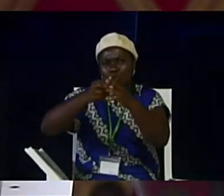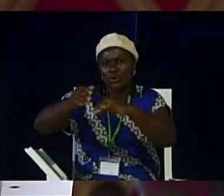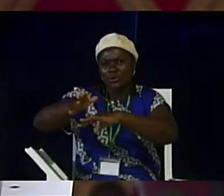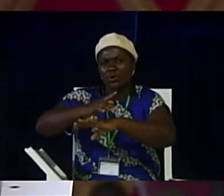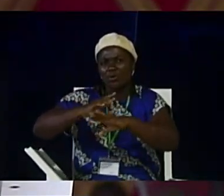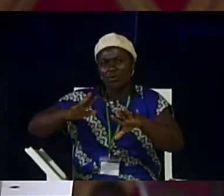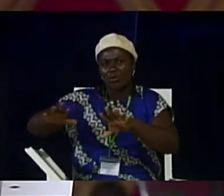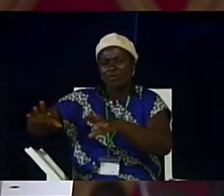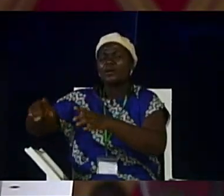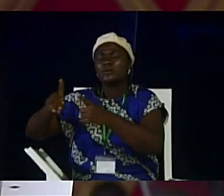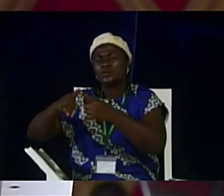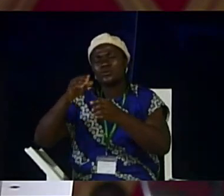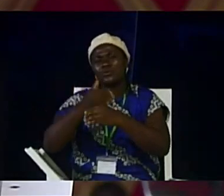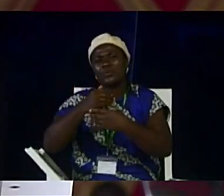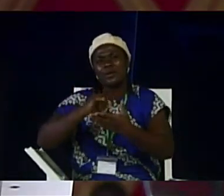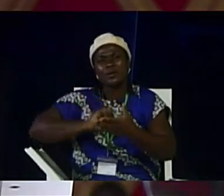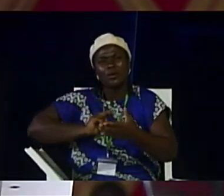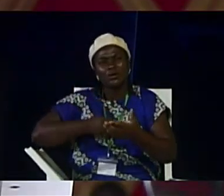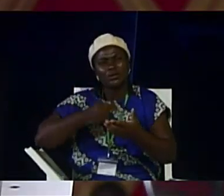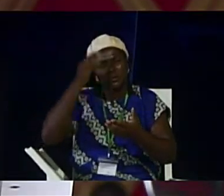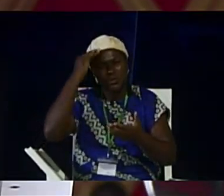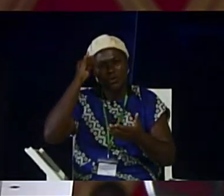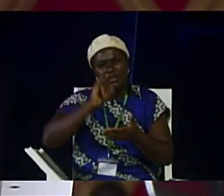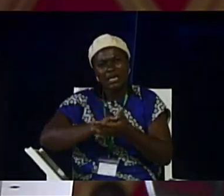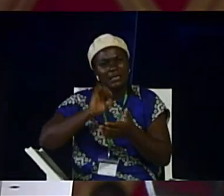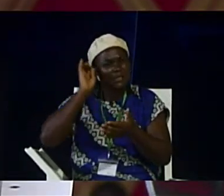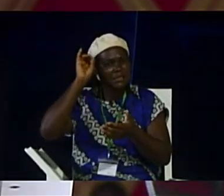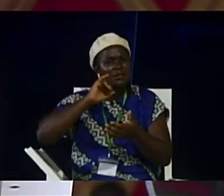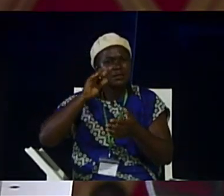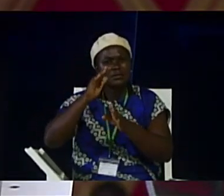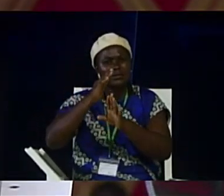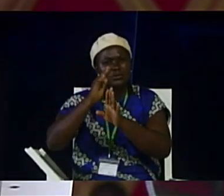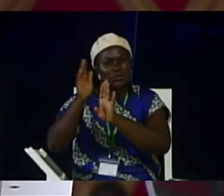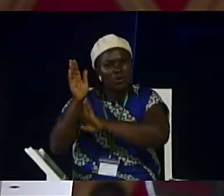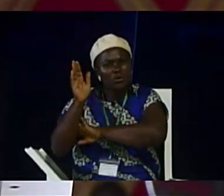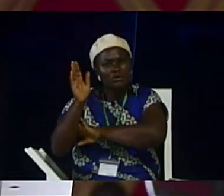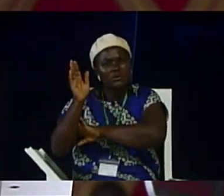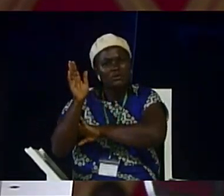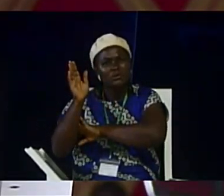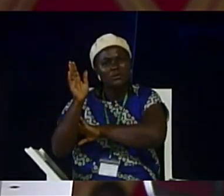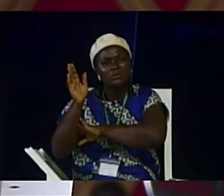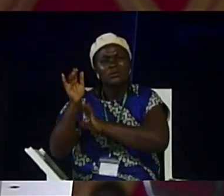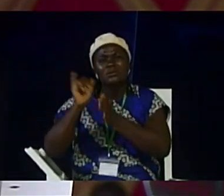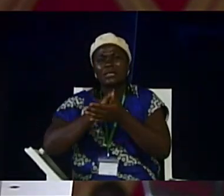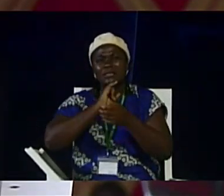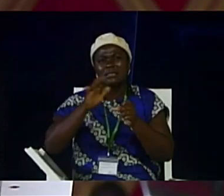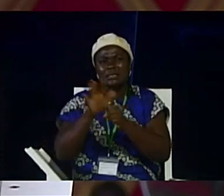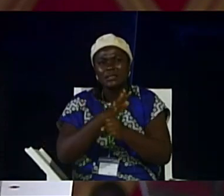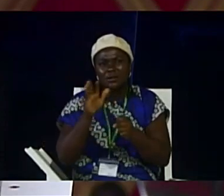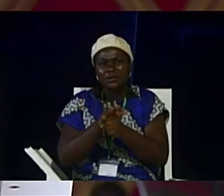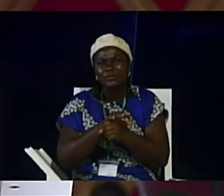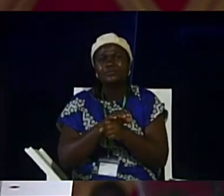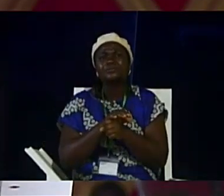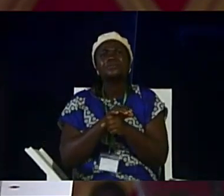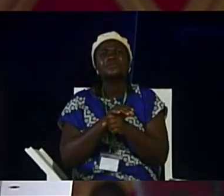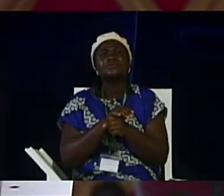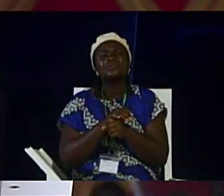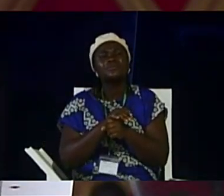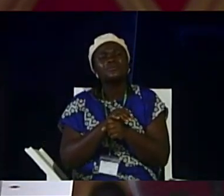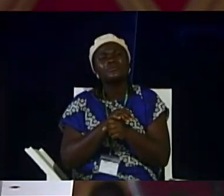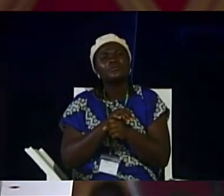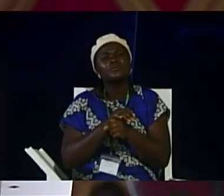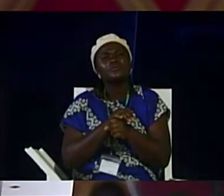is a God that has more where that came from. Even in Mark chapter number 6,